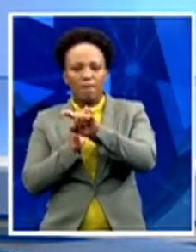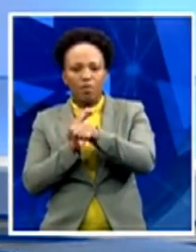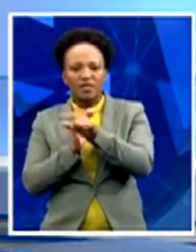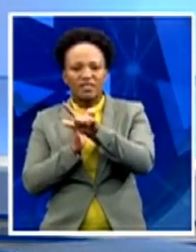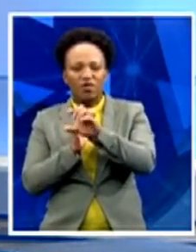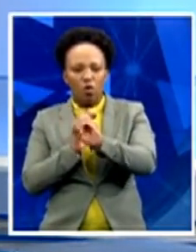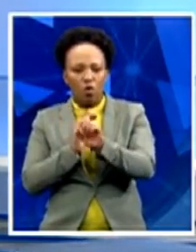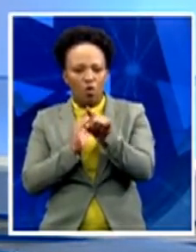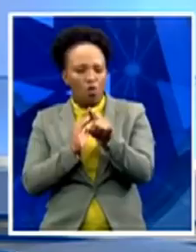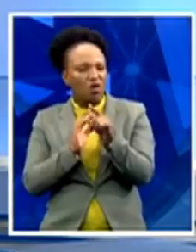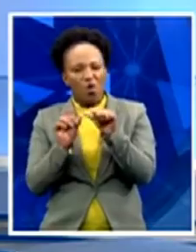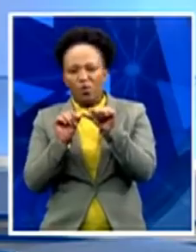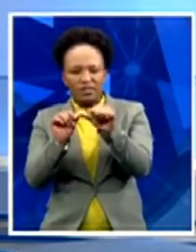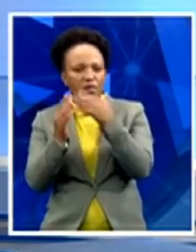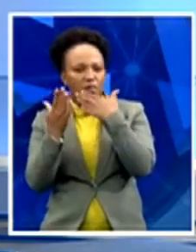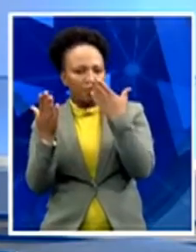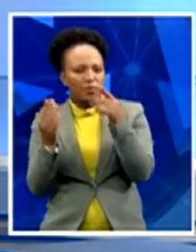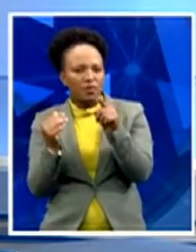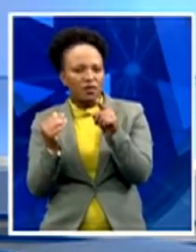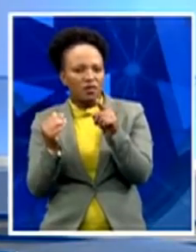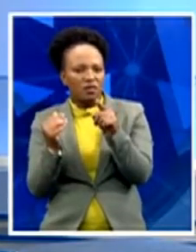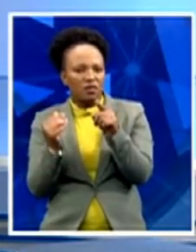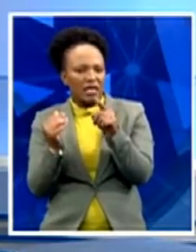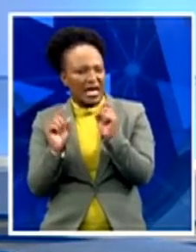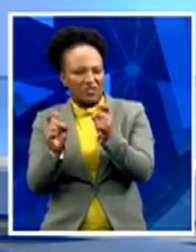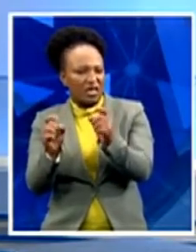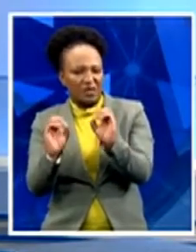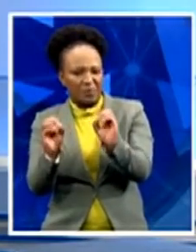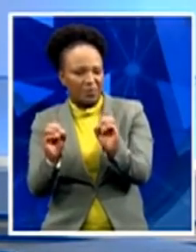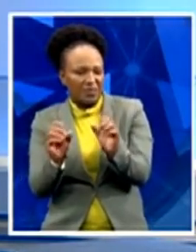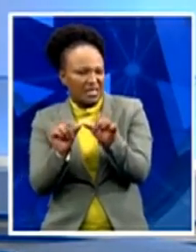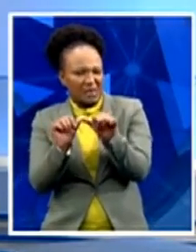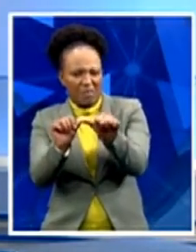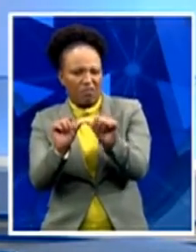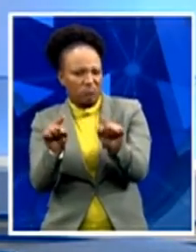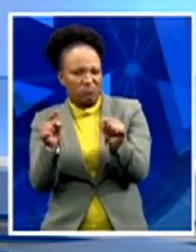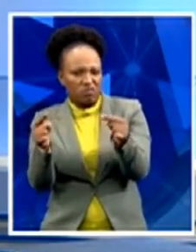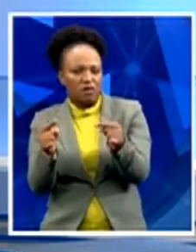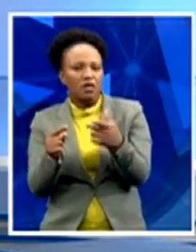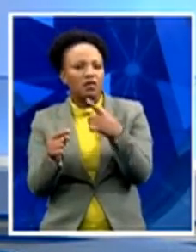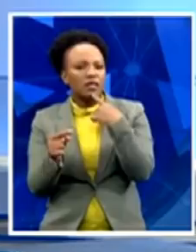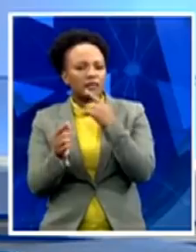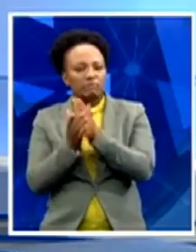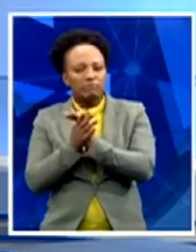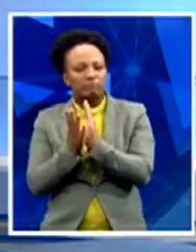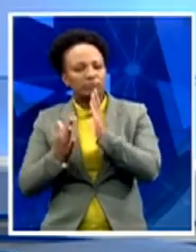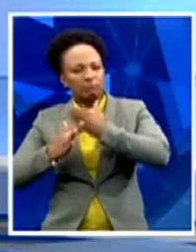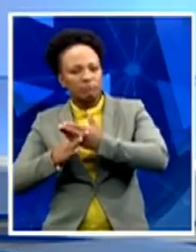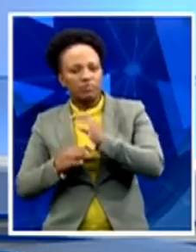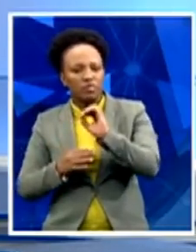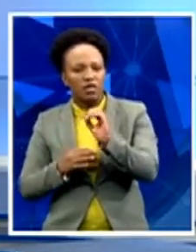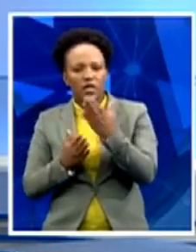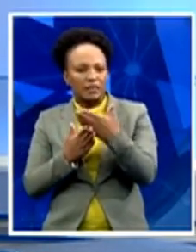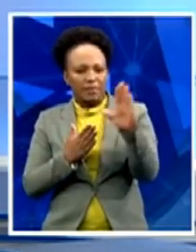be neither urgent or sustainable. The relief that they seek dismissed, and application for